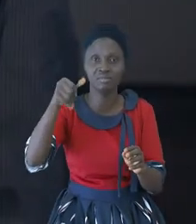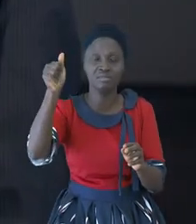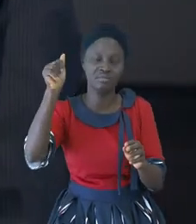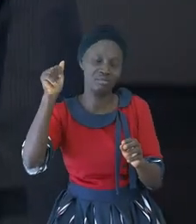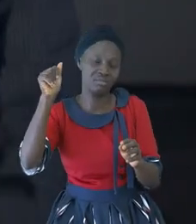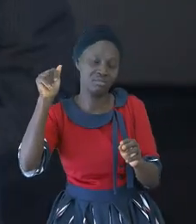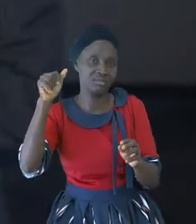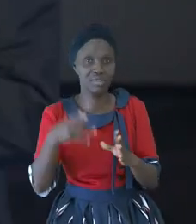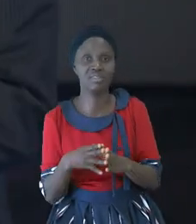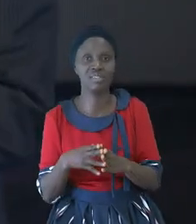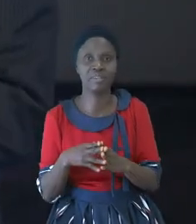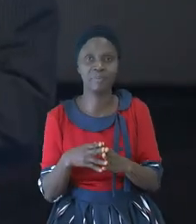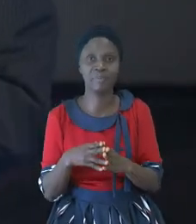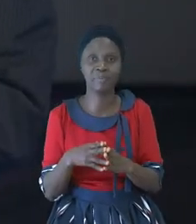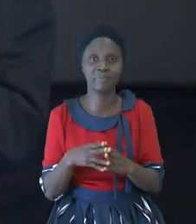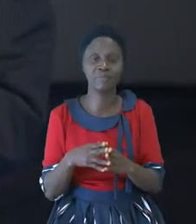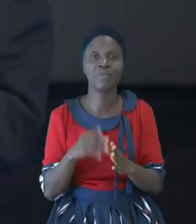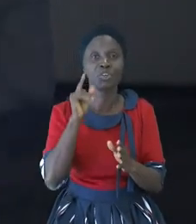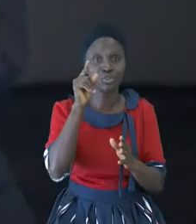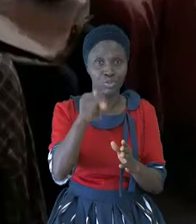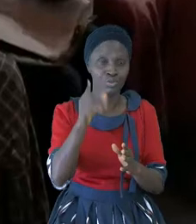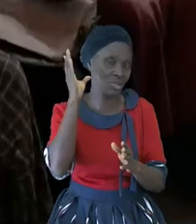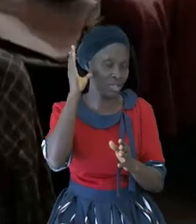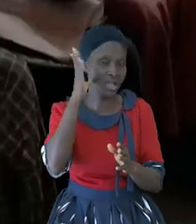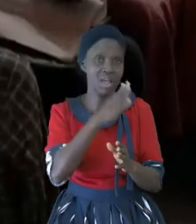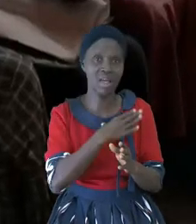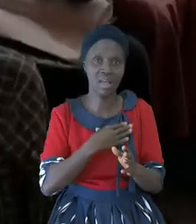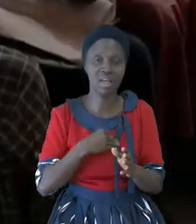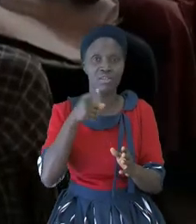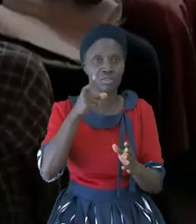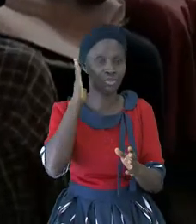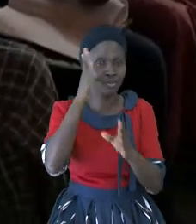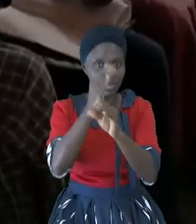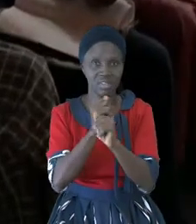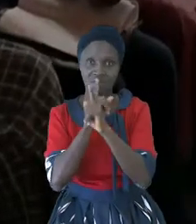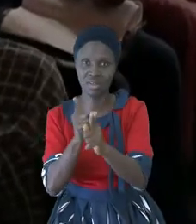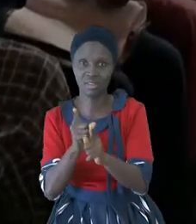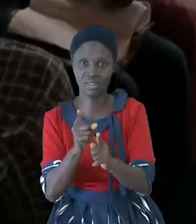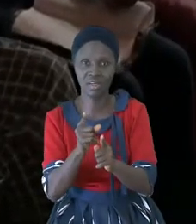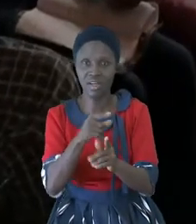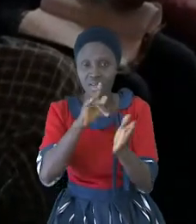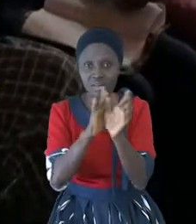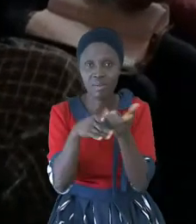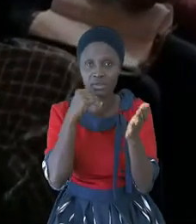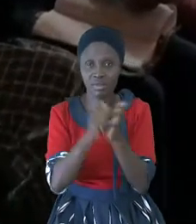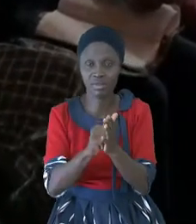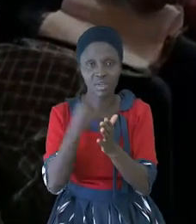you will hear, you will answer, for they know his voice. Then in verse 5, it